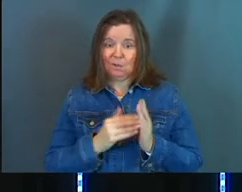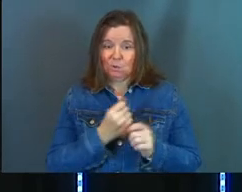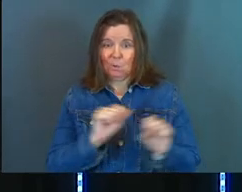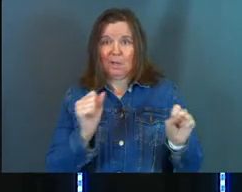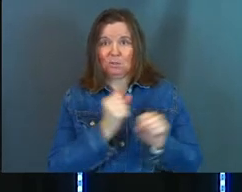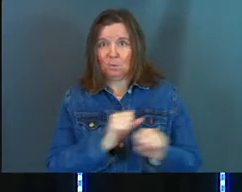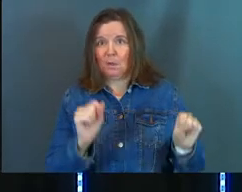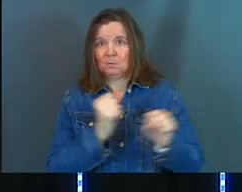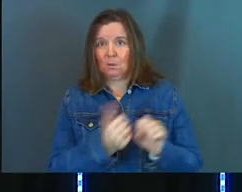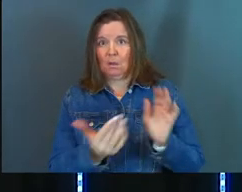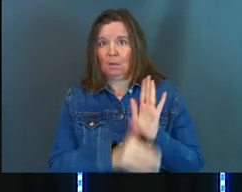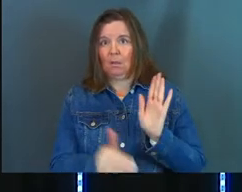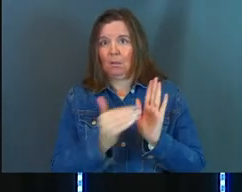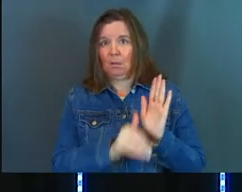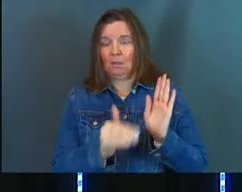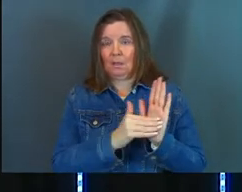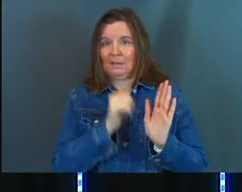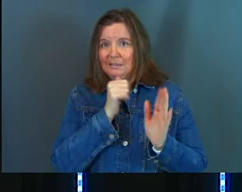rescuing people.